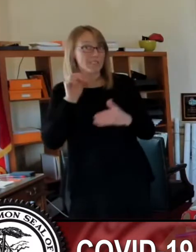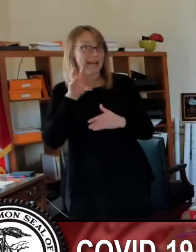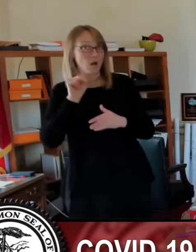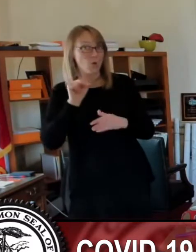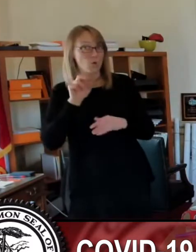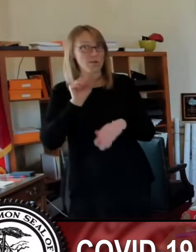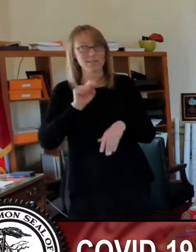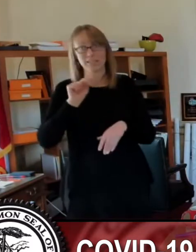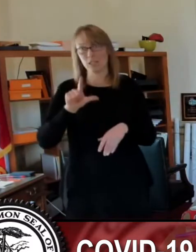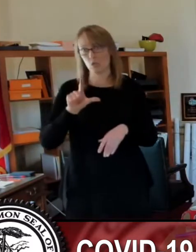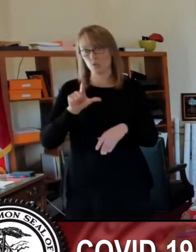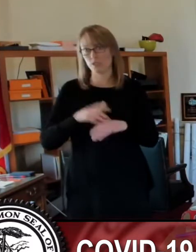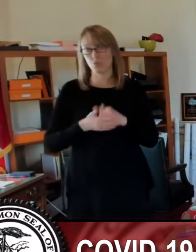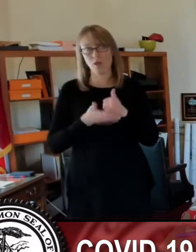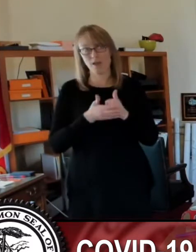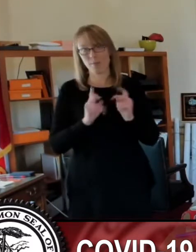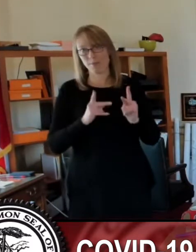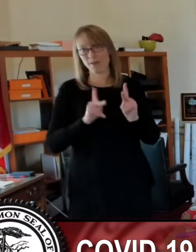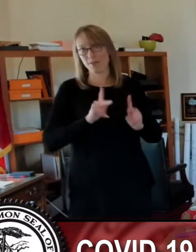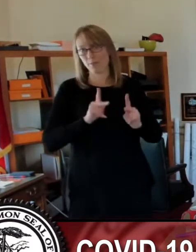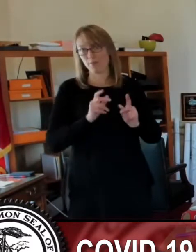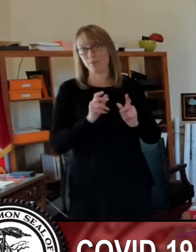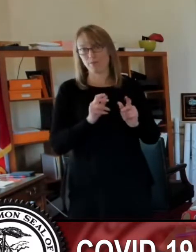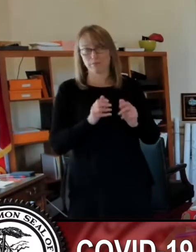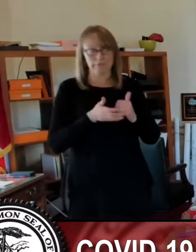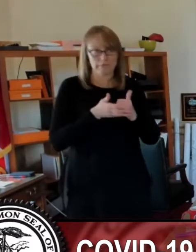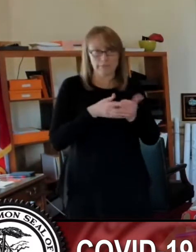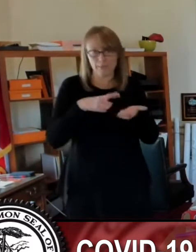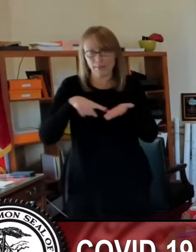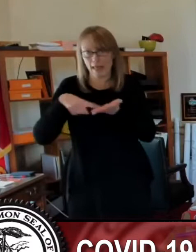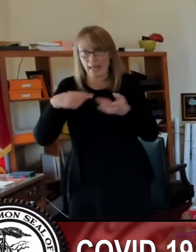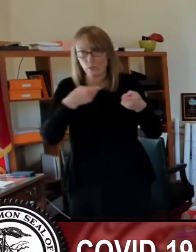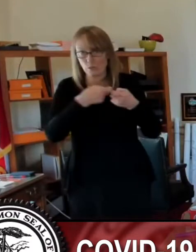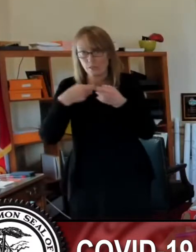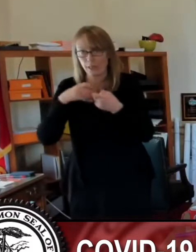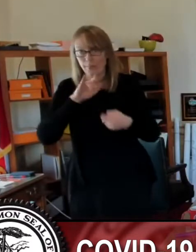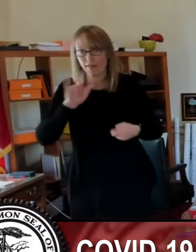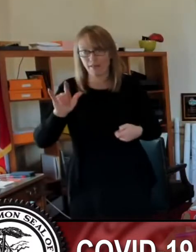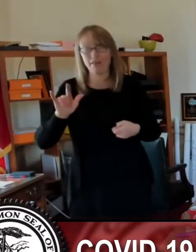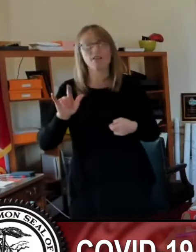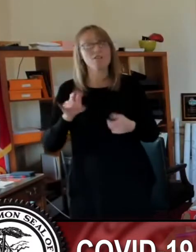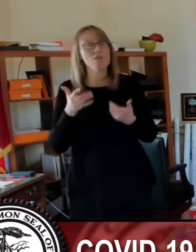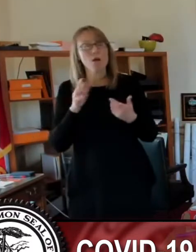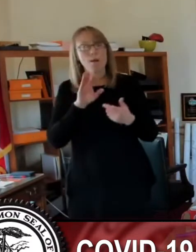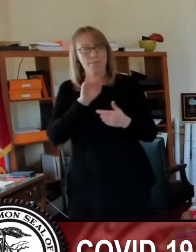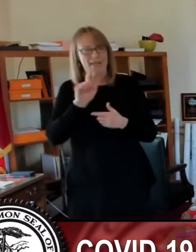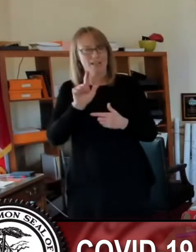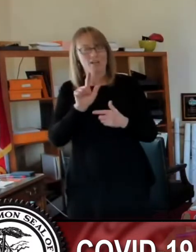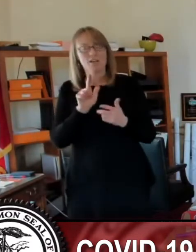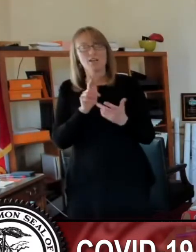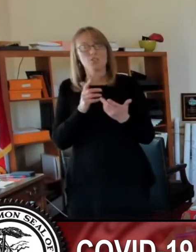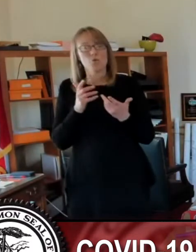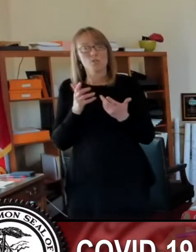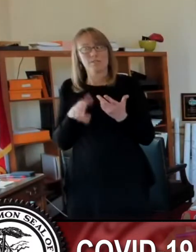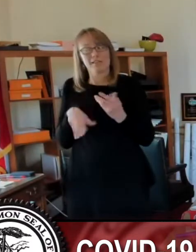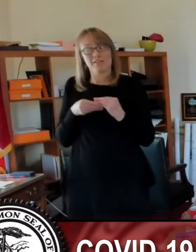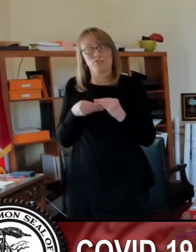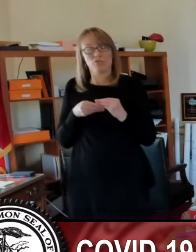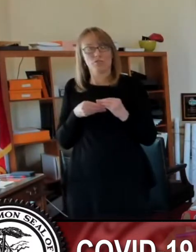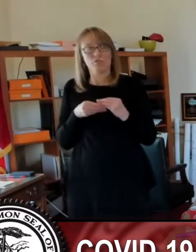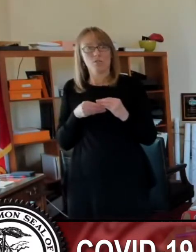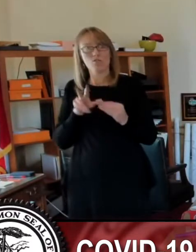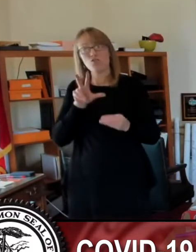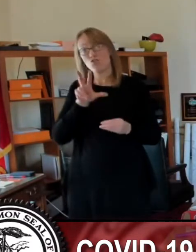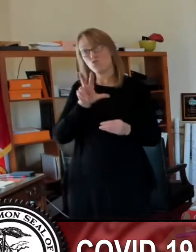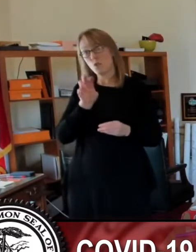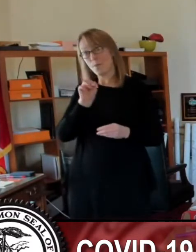utility assistance. That's on top of the $3 million that we've already allocated to them. That $3 million is supposed to last through next